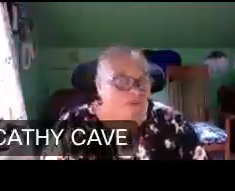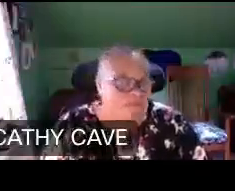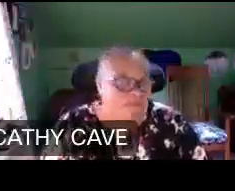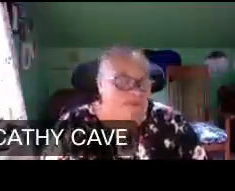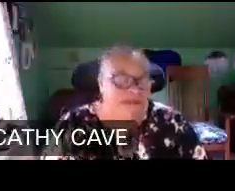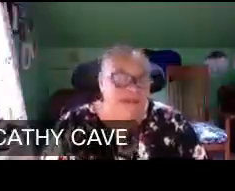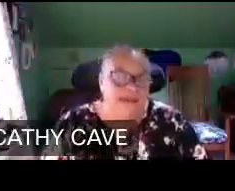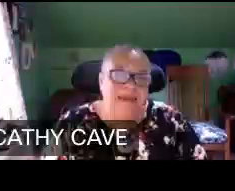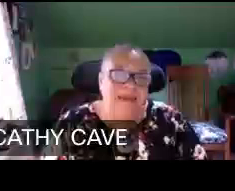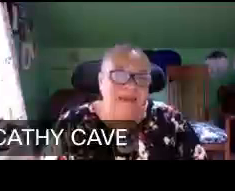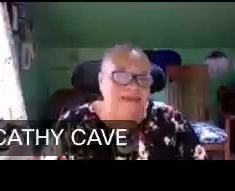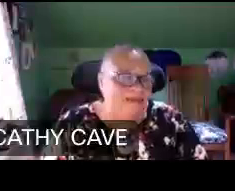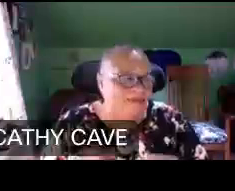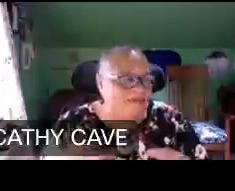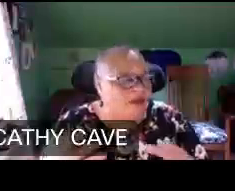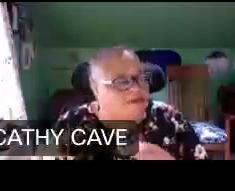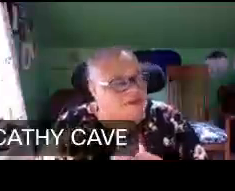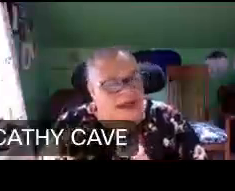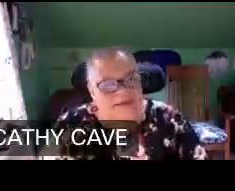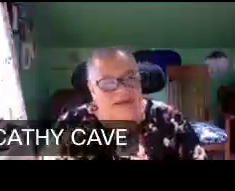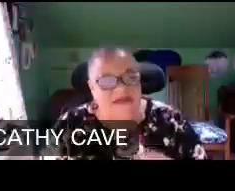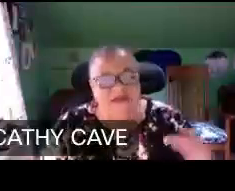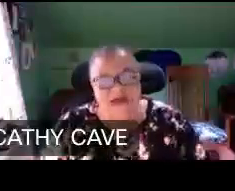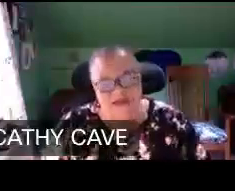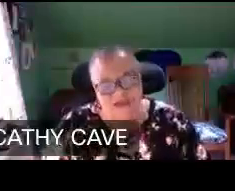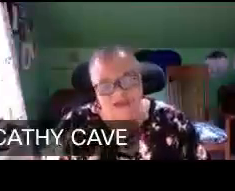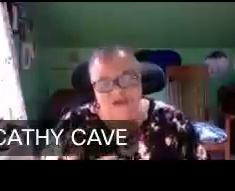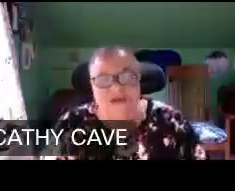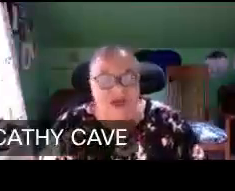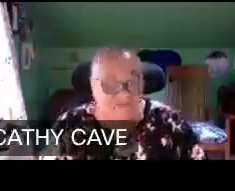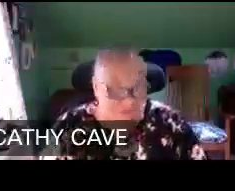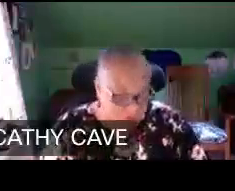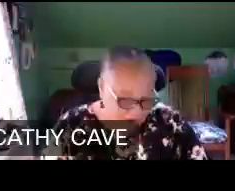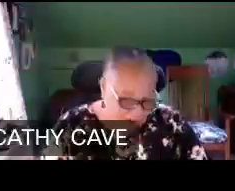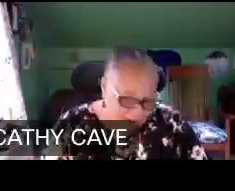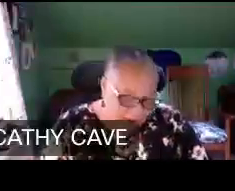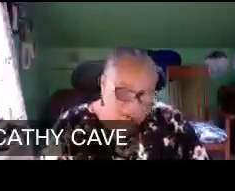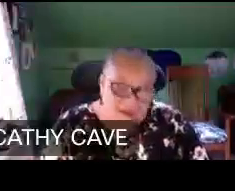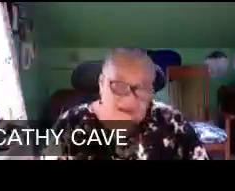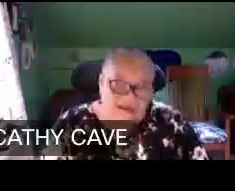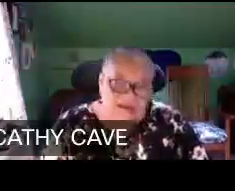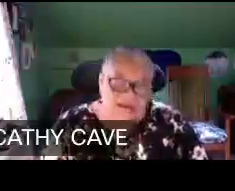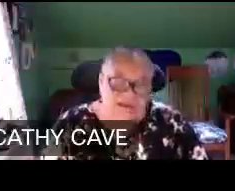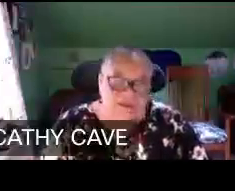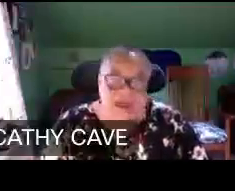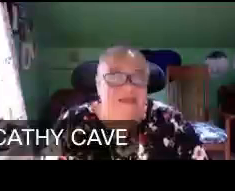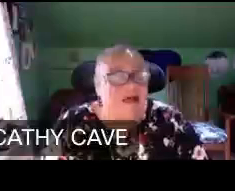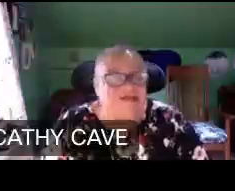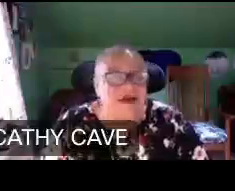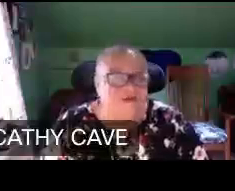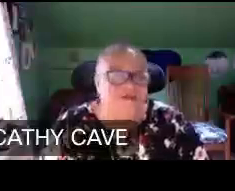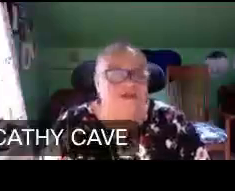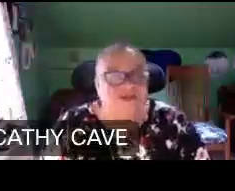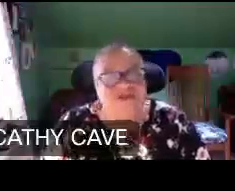ago. And there was a lot of curiosity and a lot of concern and a lot of worry. And so we had lots